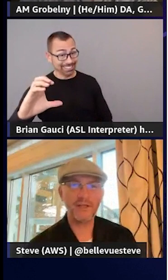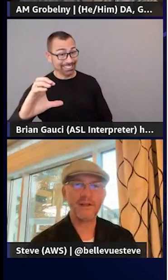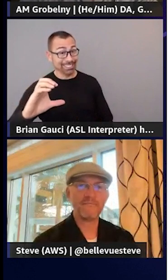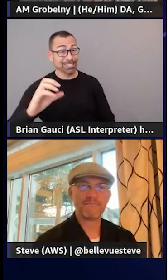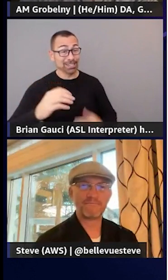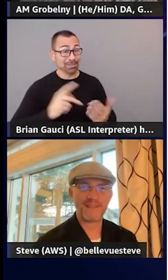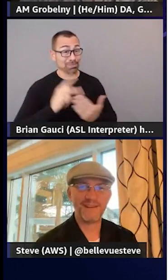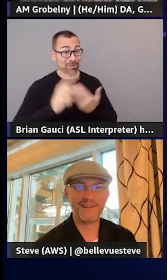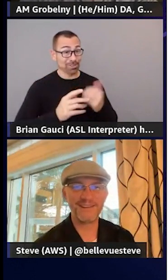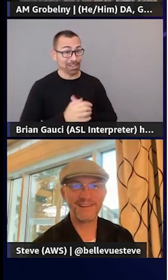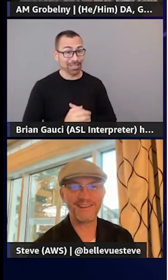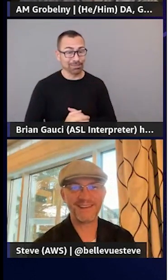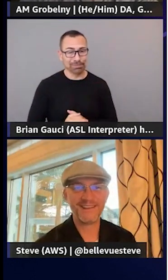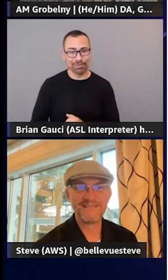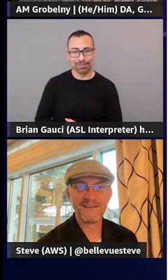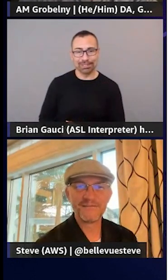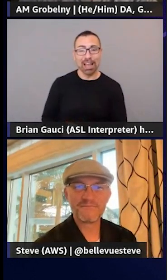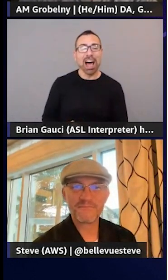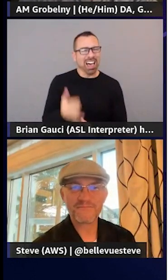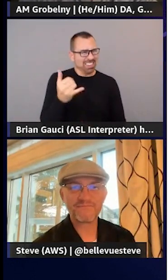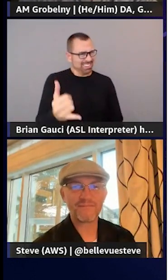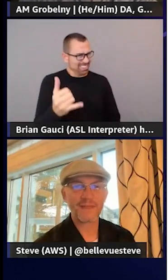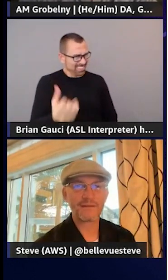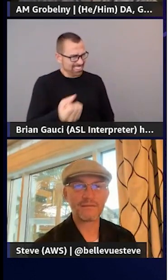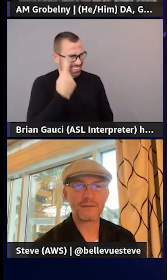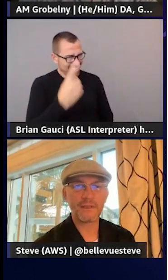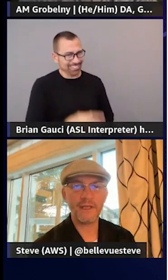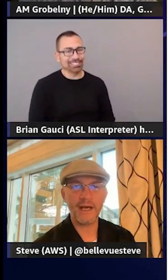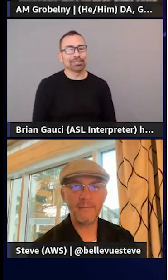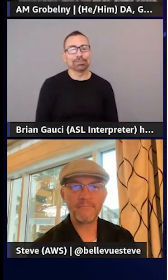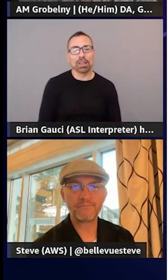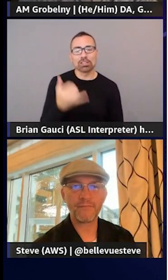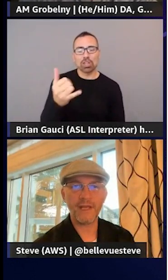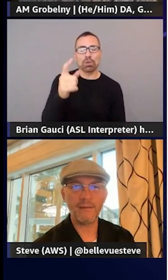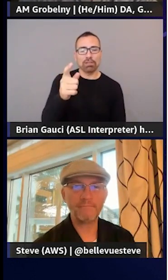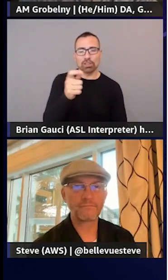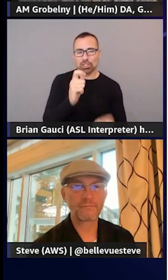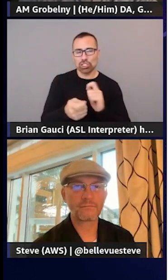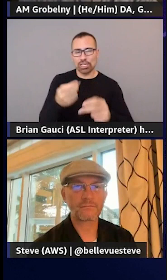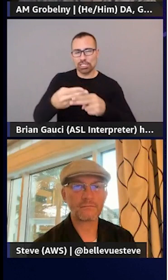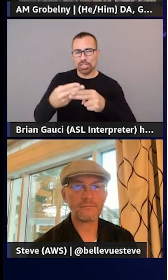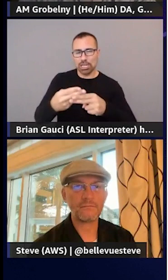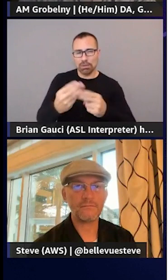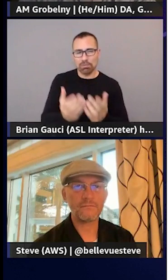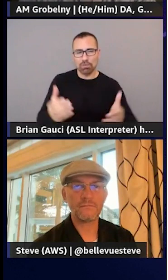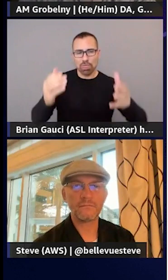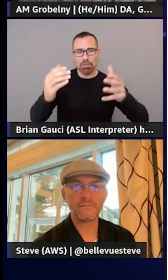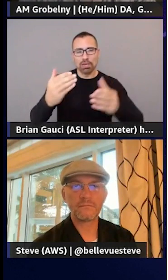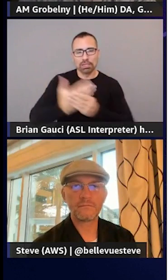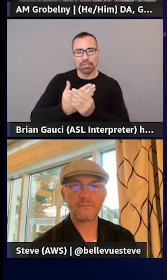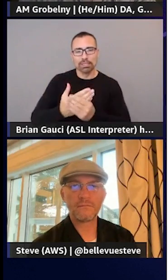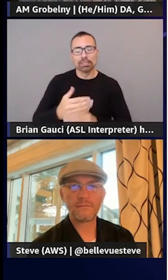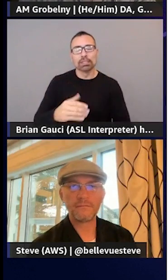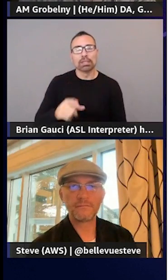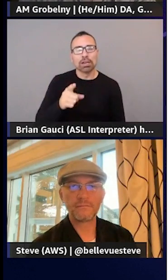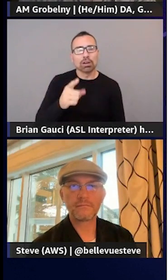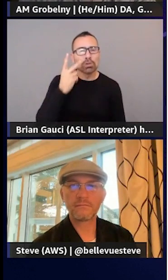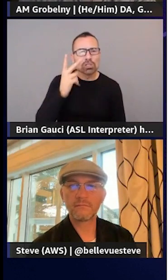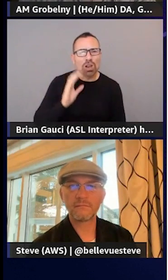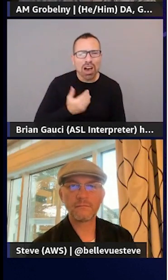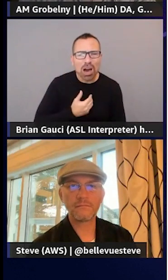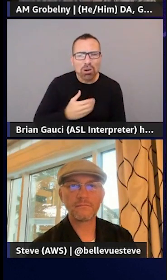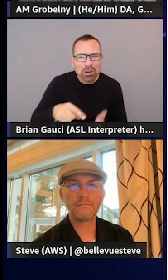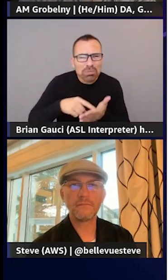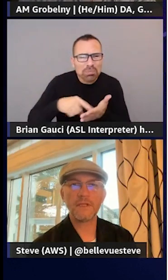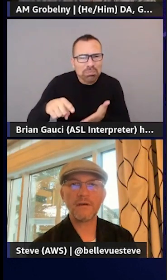is. So we got to change the bucket, right? Yeah. So we saw our payload. I don't know if we actually looked at that in the